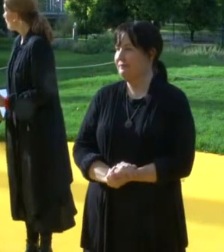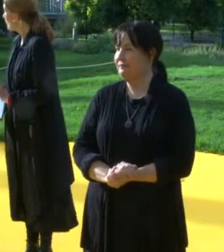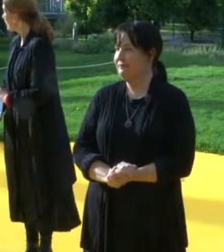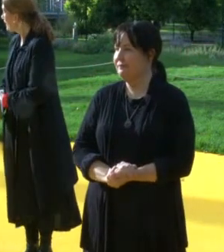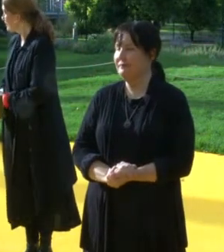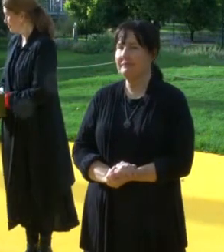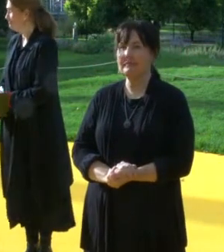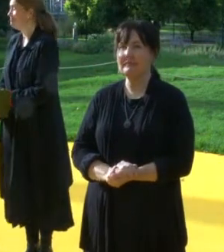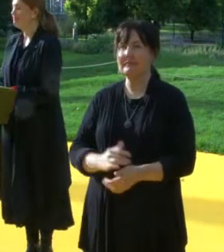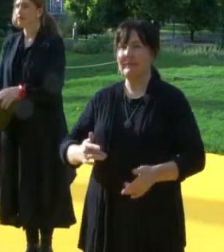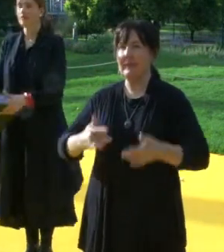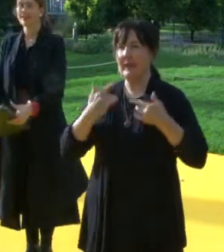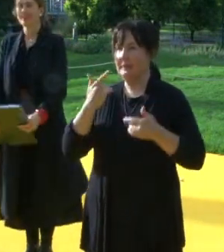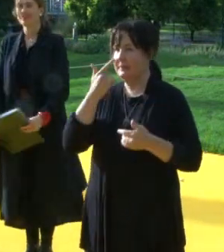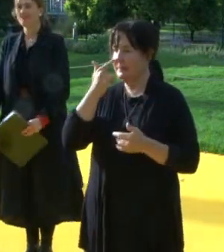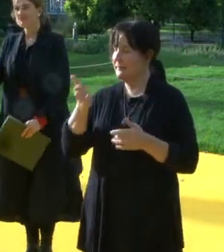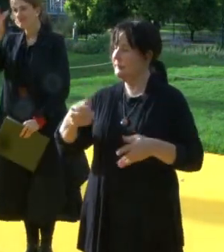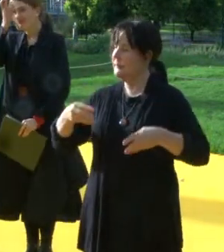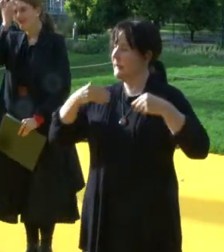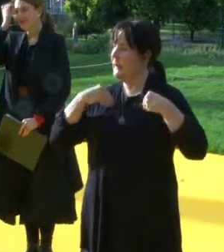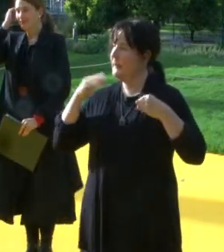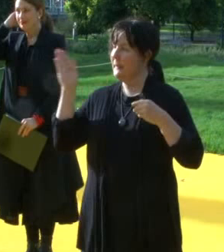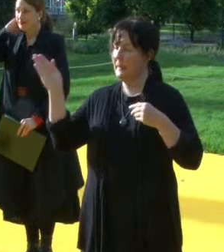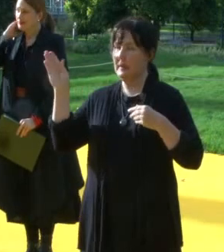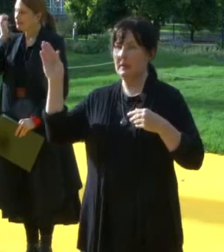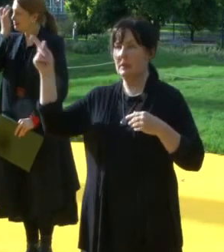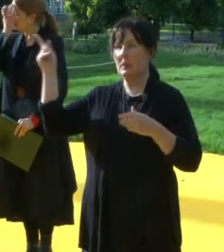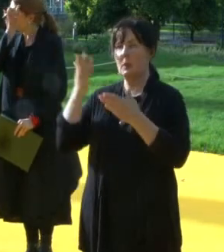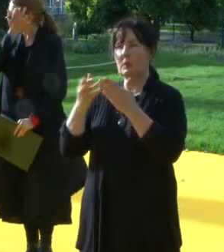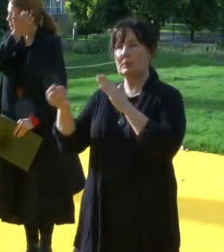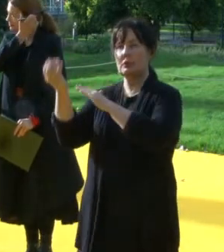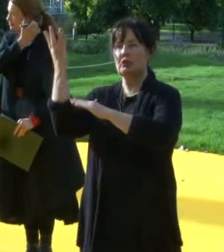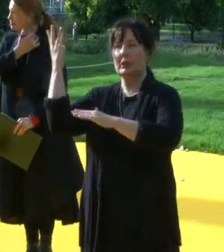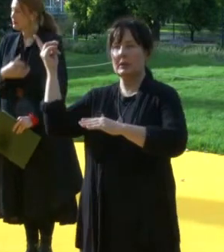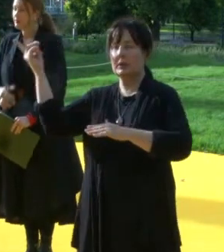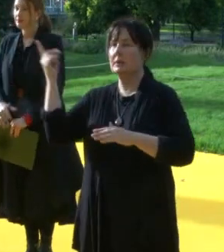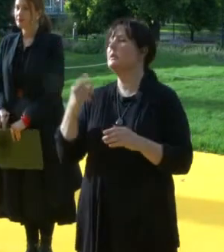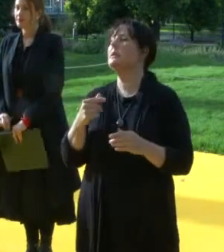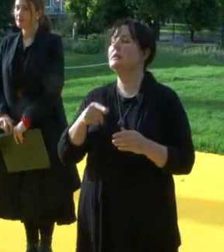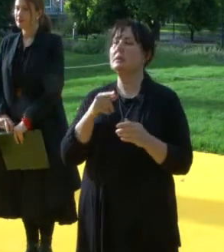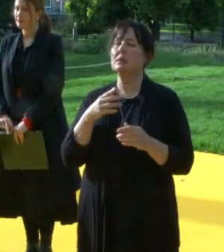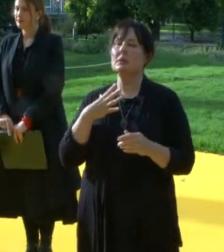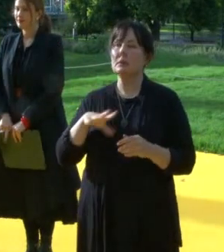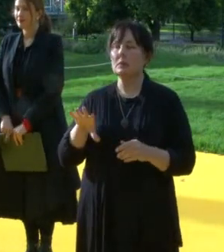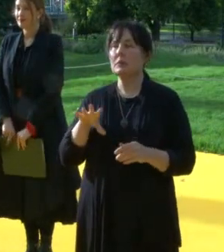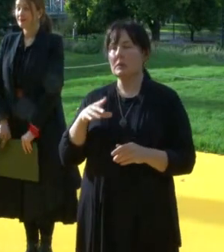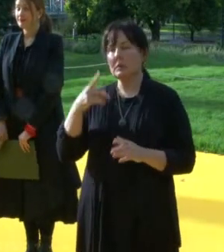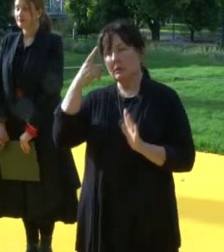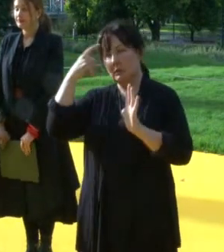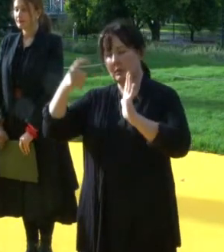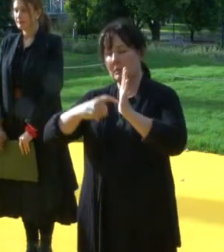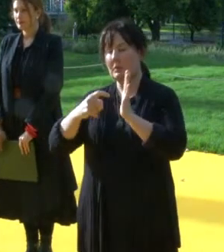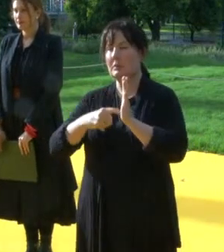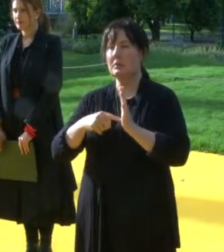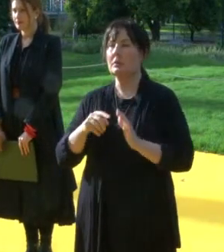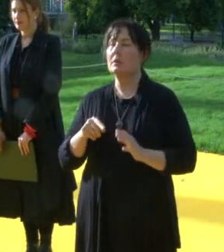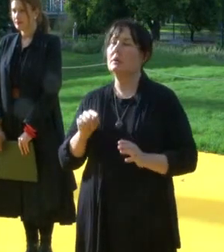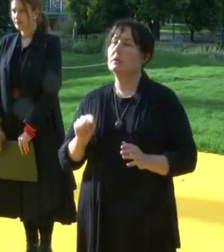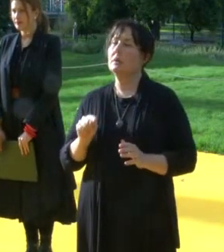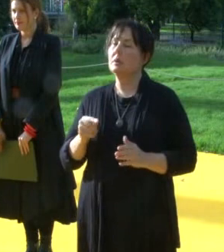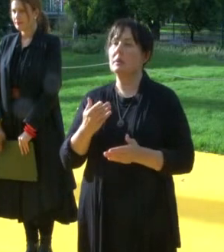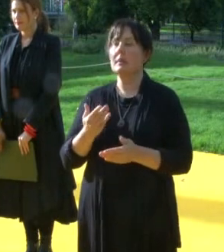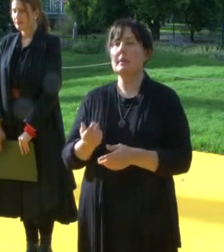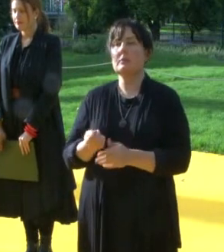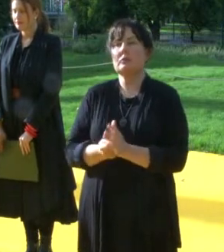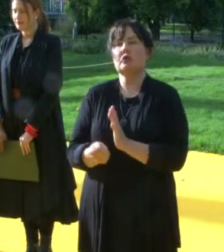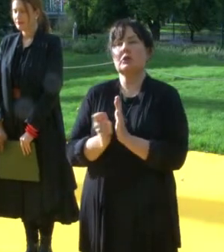I'm honoured to accept this award, and I want to acknowledge that The Mother Wound was written on unceded Aboriginal land, and that all the places mentioned